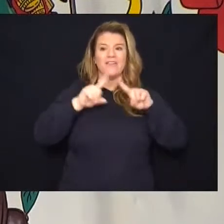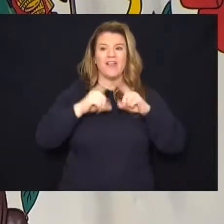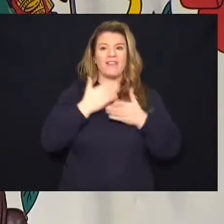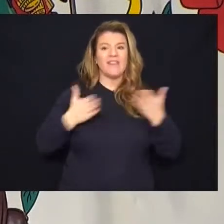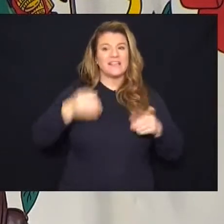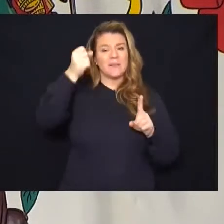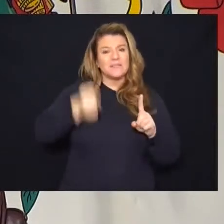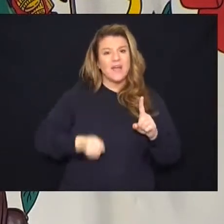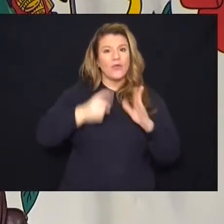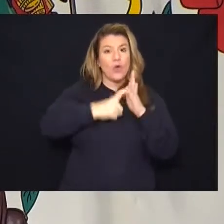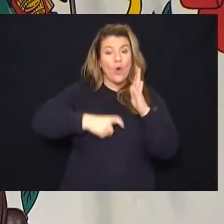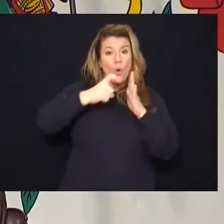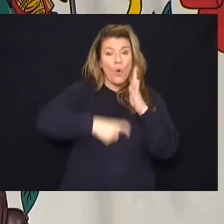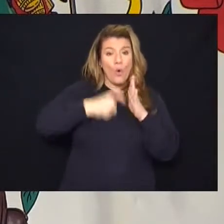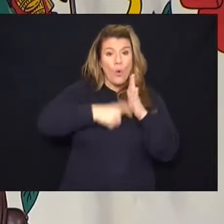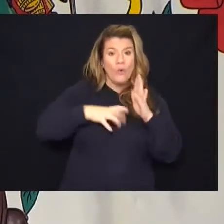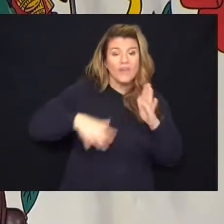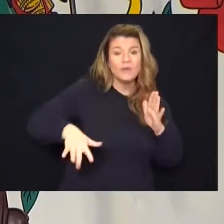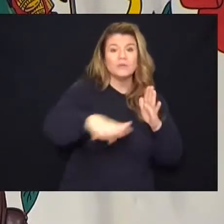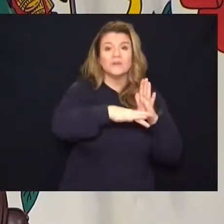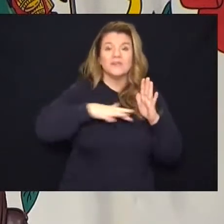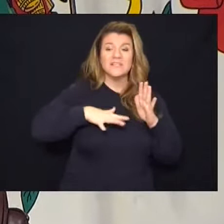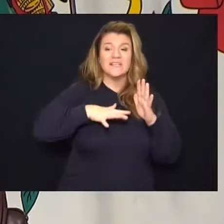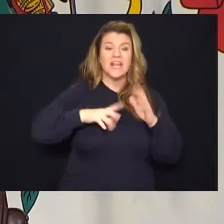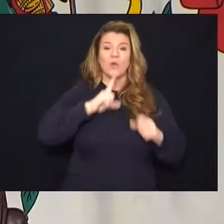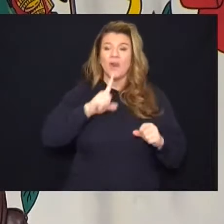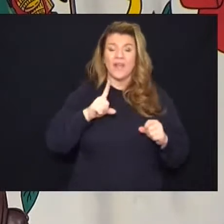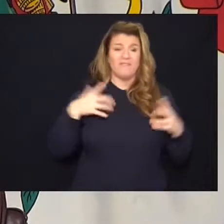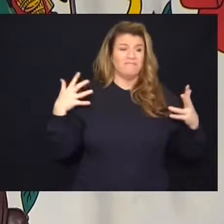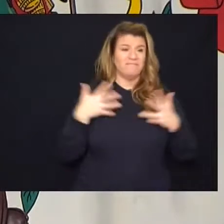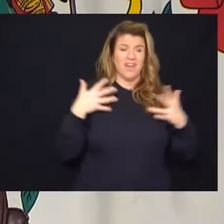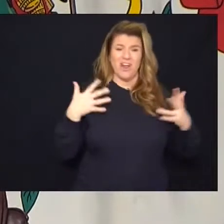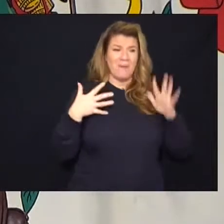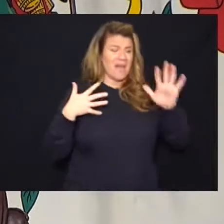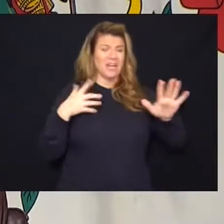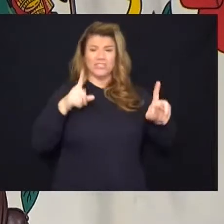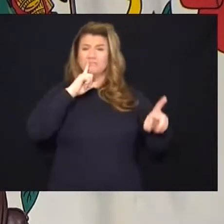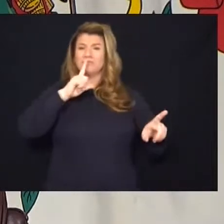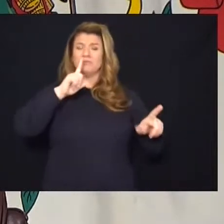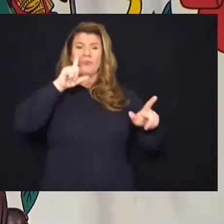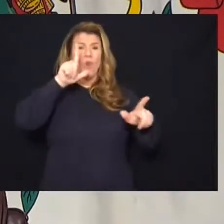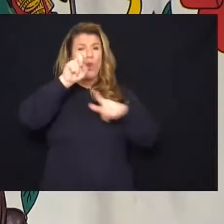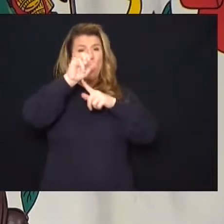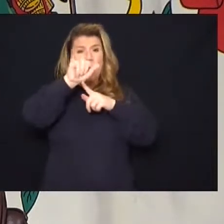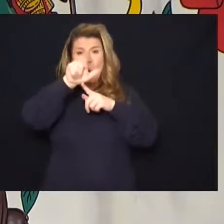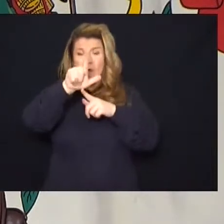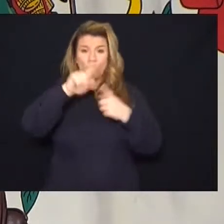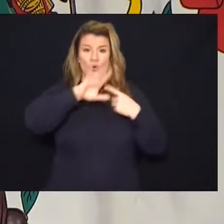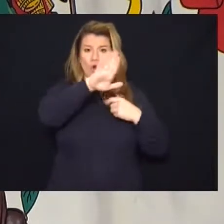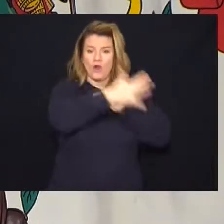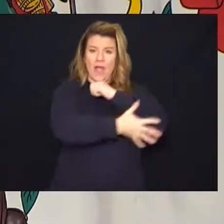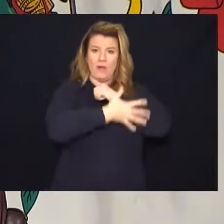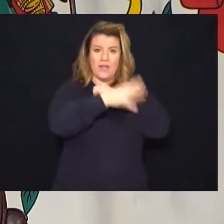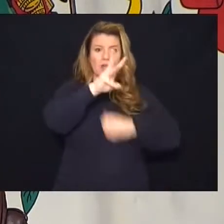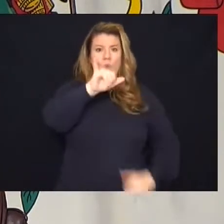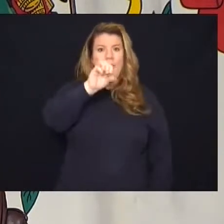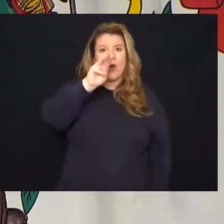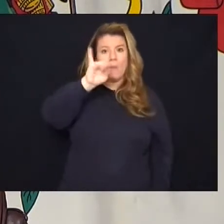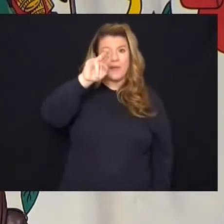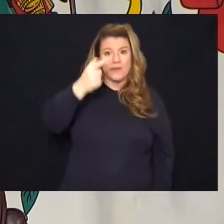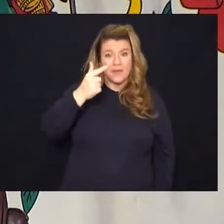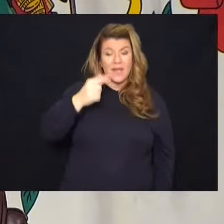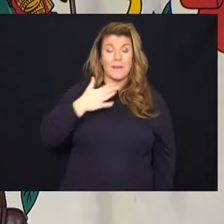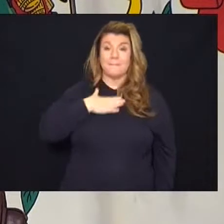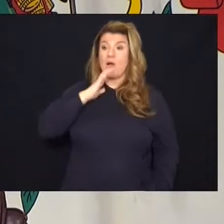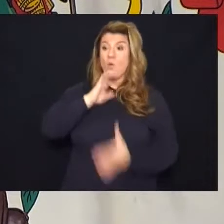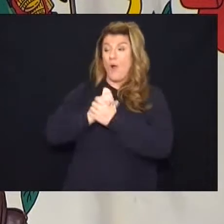coal fields and how fiercely loyal she was to the great people of Wyoming County. And Kathy